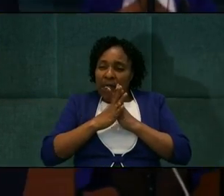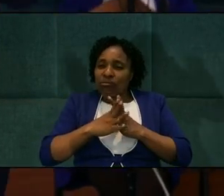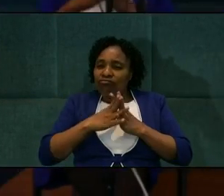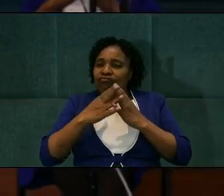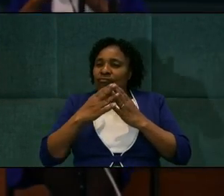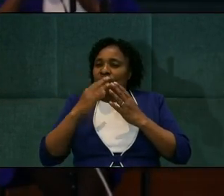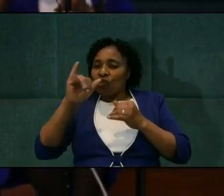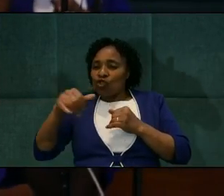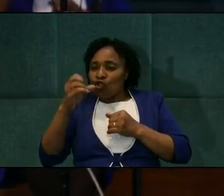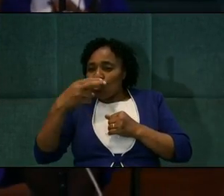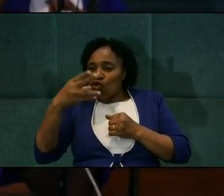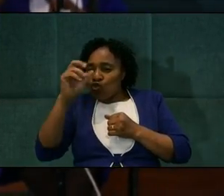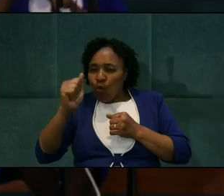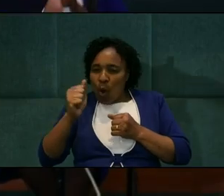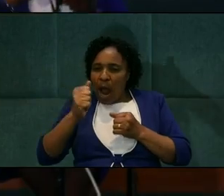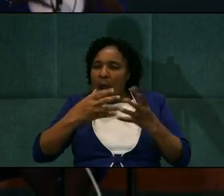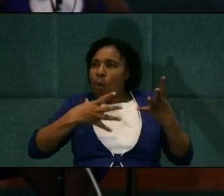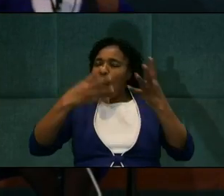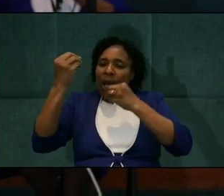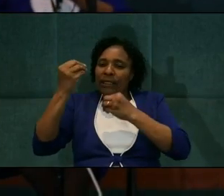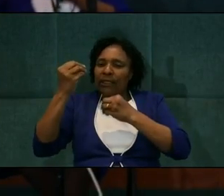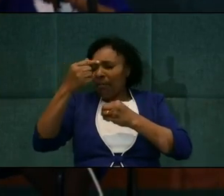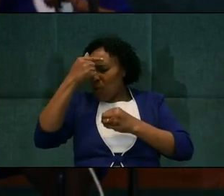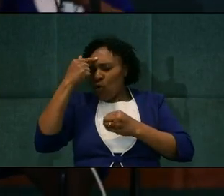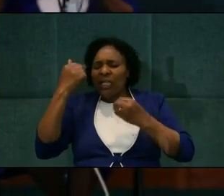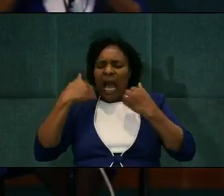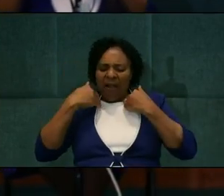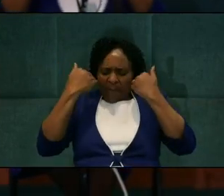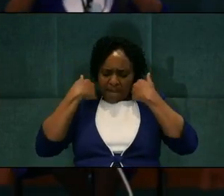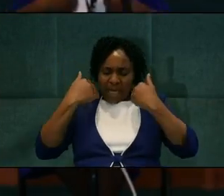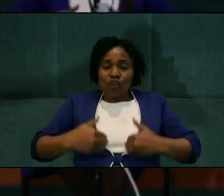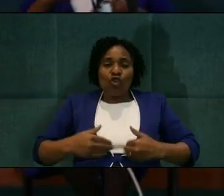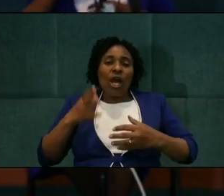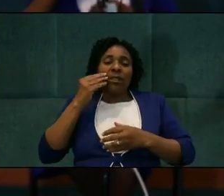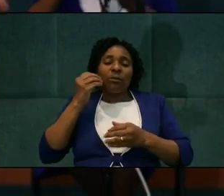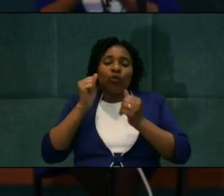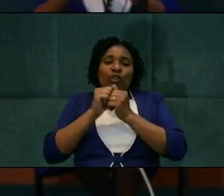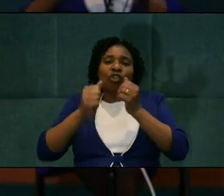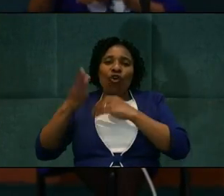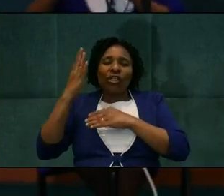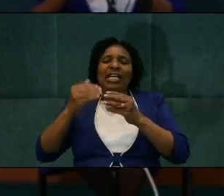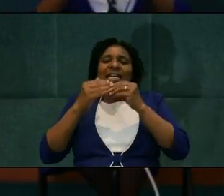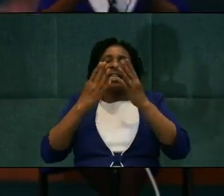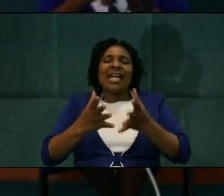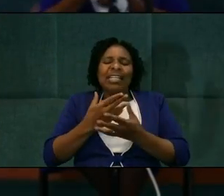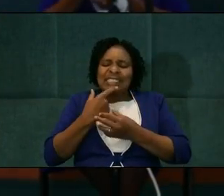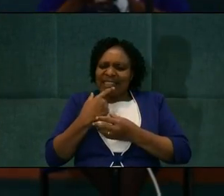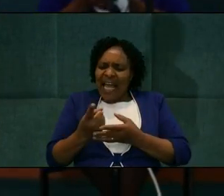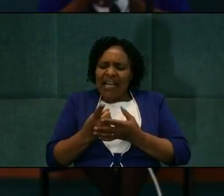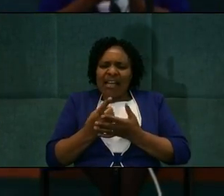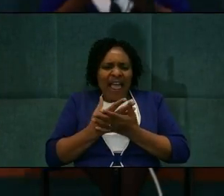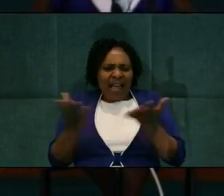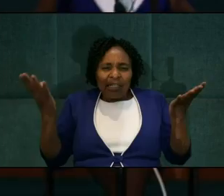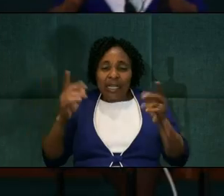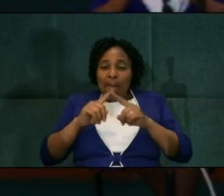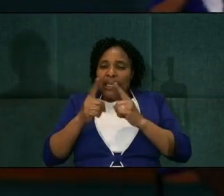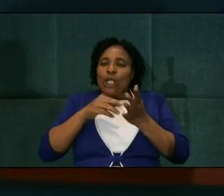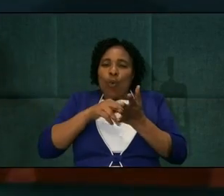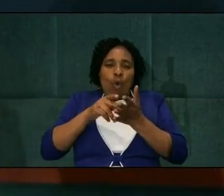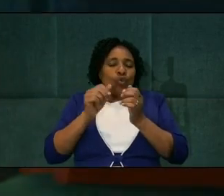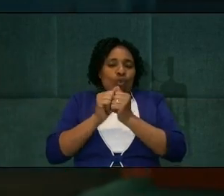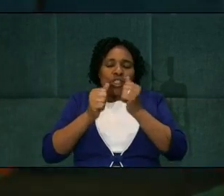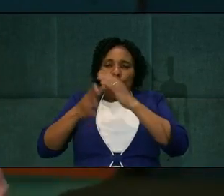personal experience with God. Ain't no leader can tell them anything, because they walk with God.